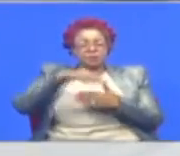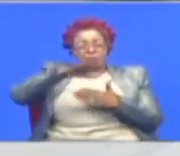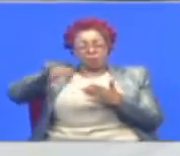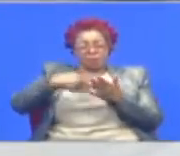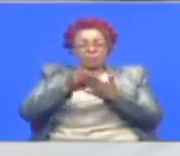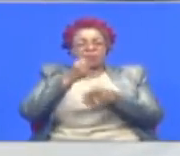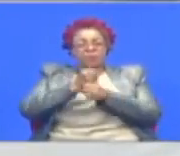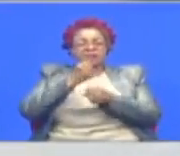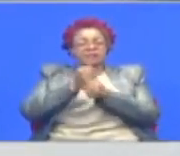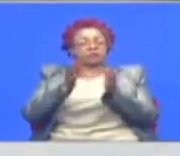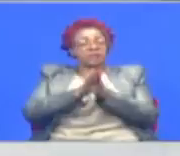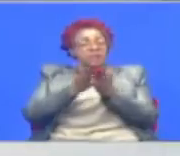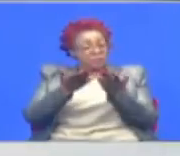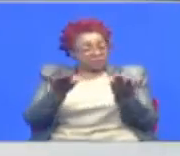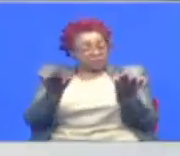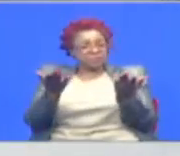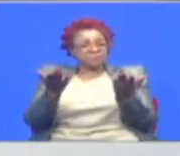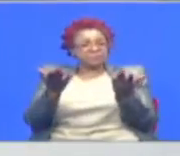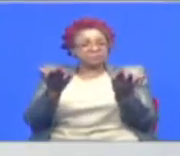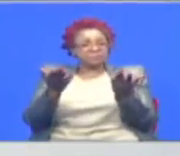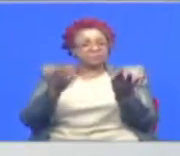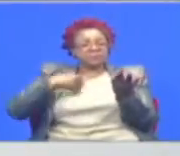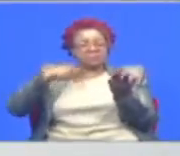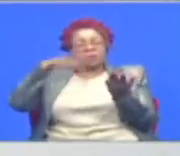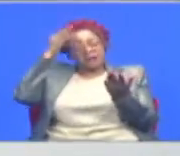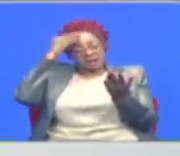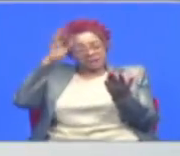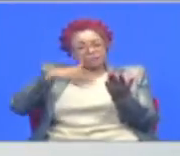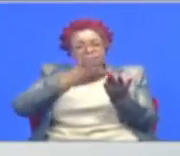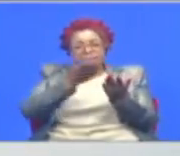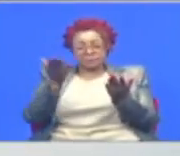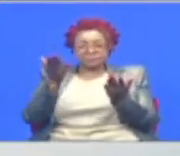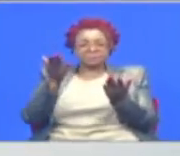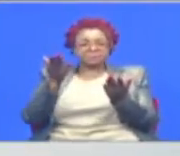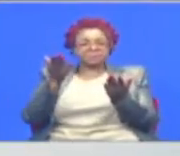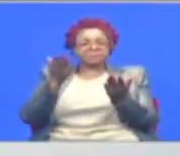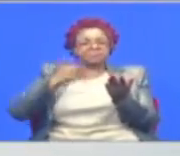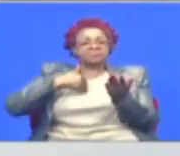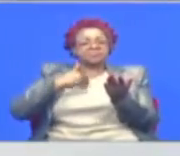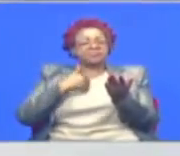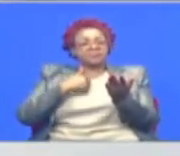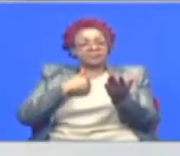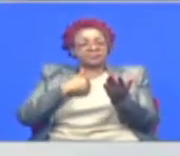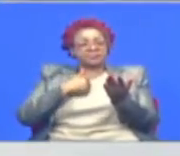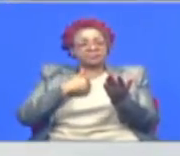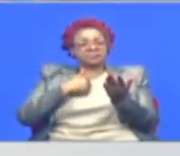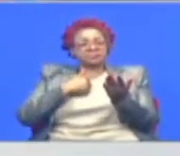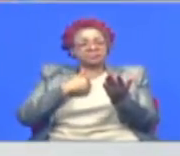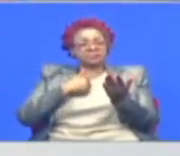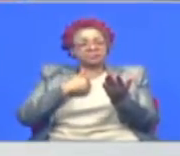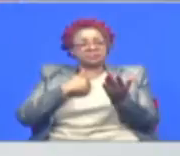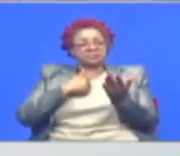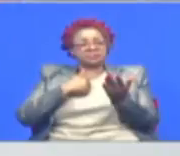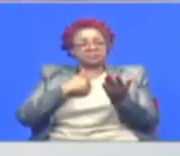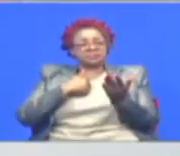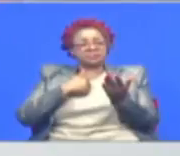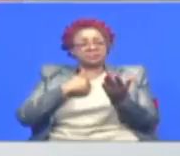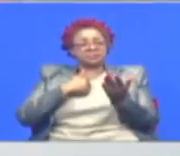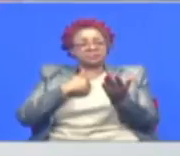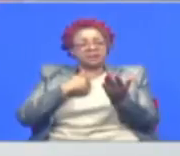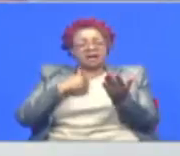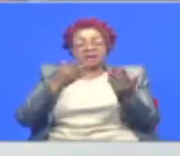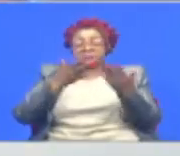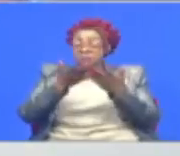pamoja nanyi. Nitajifunza kwenu, nitajiweka nira ya